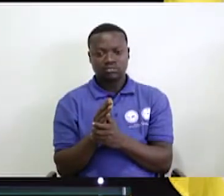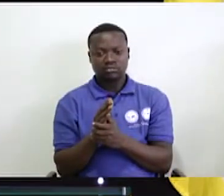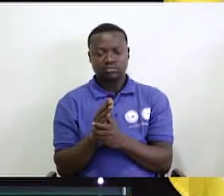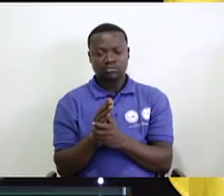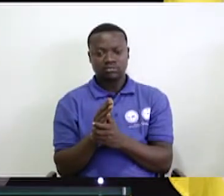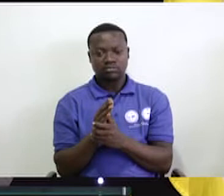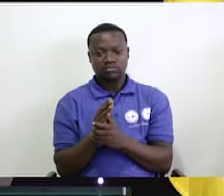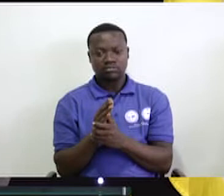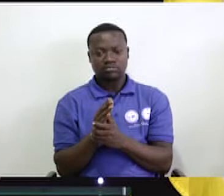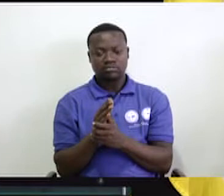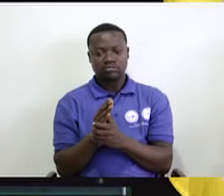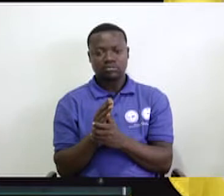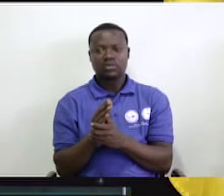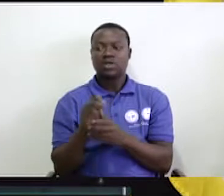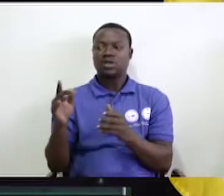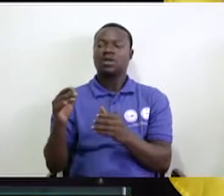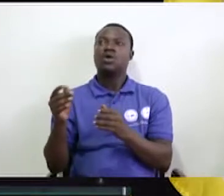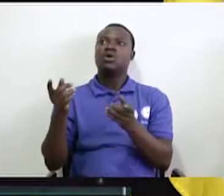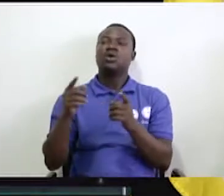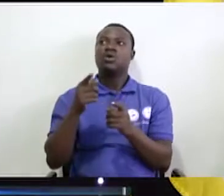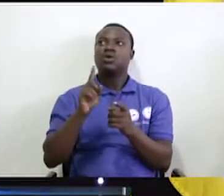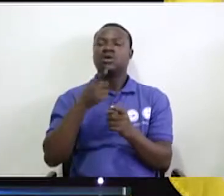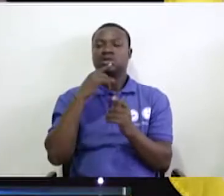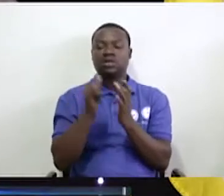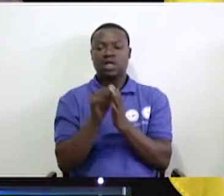said that, but if we suffer with him.